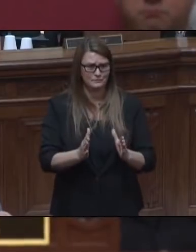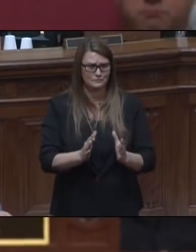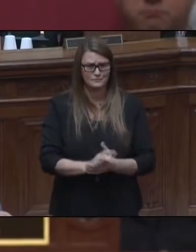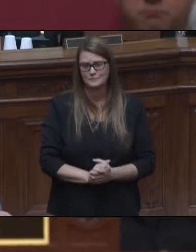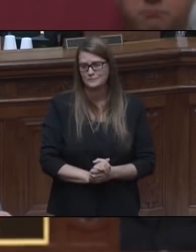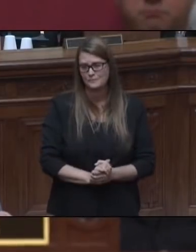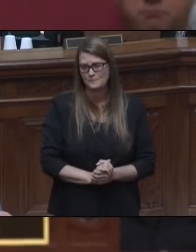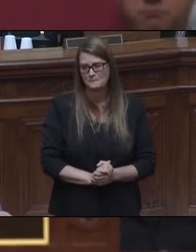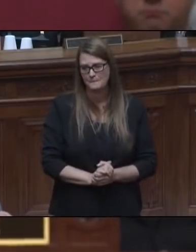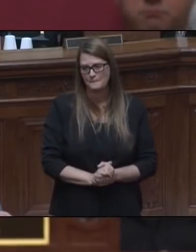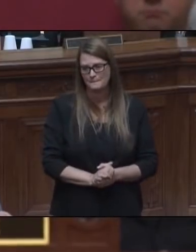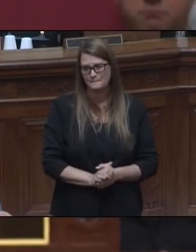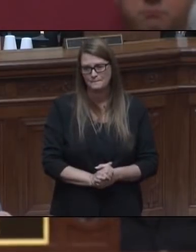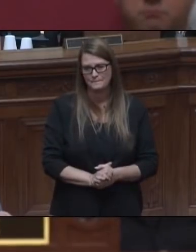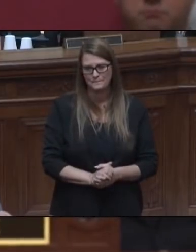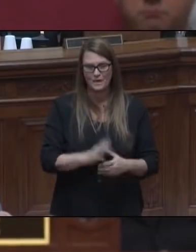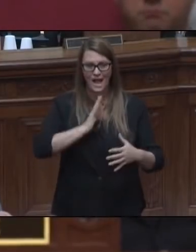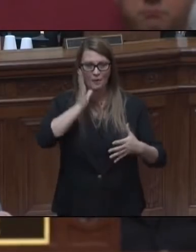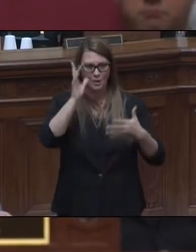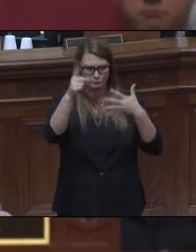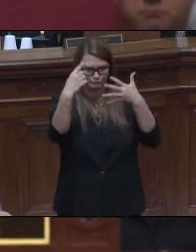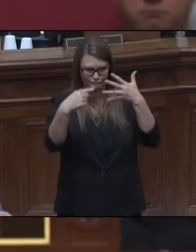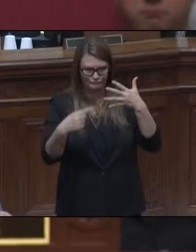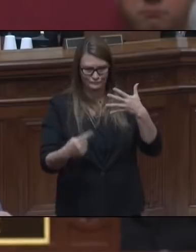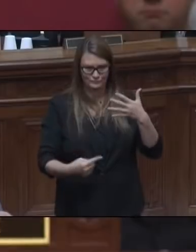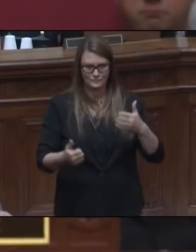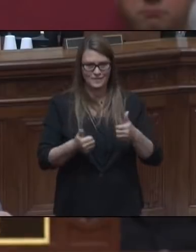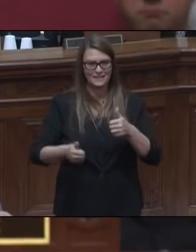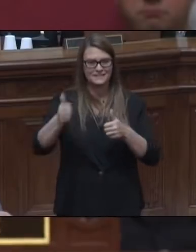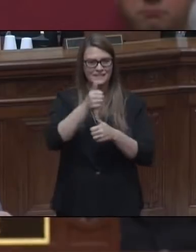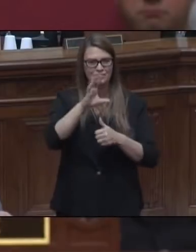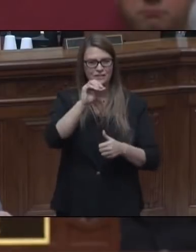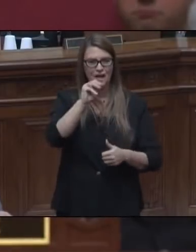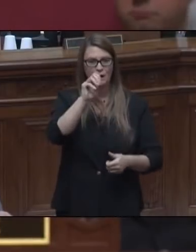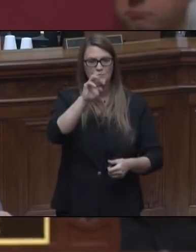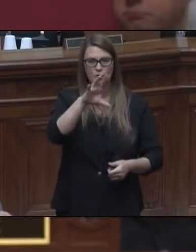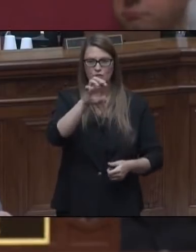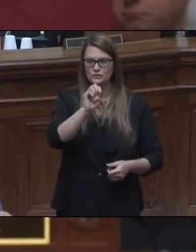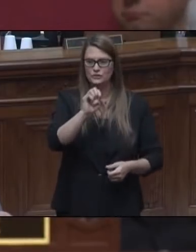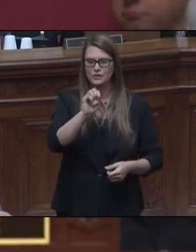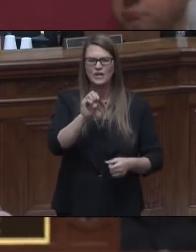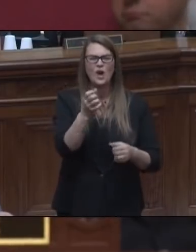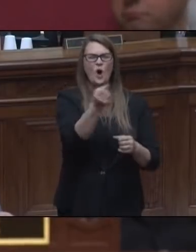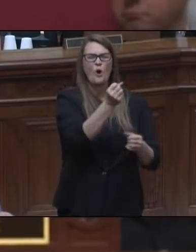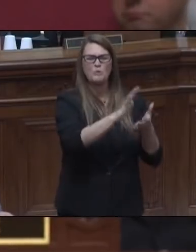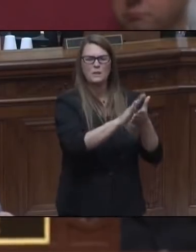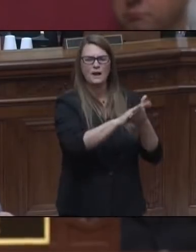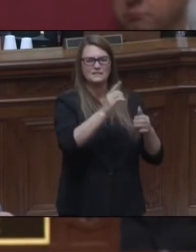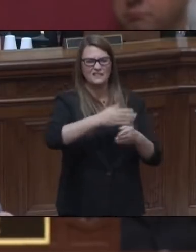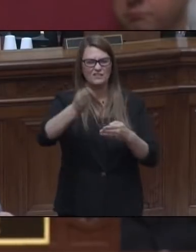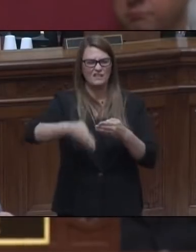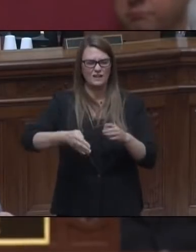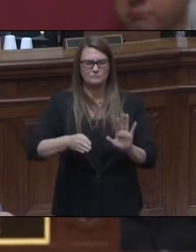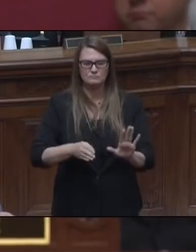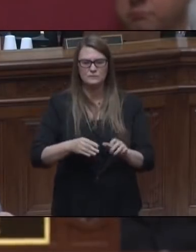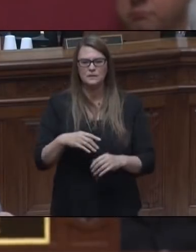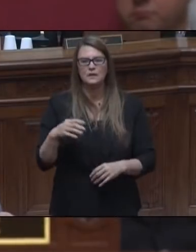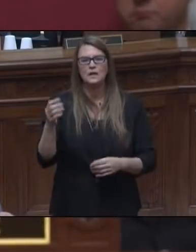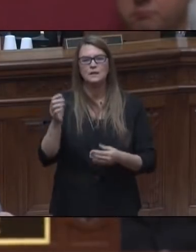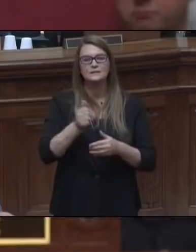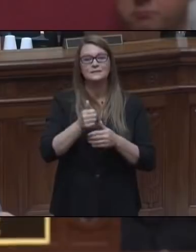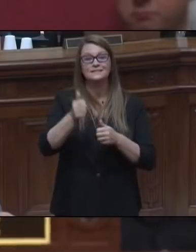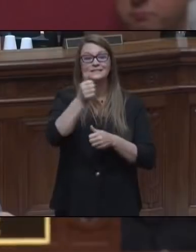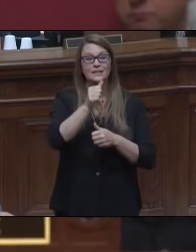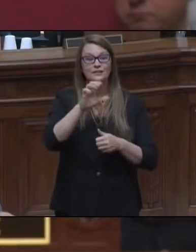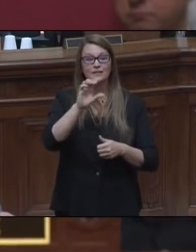going to just go through as quickly as I possibly can. Our Secretary of Commerce, why don't you hold your applause until I get done? Our Secretary of